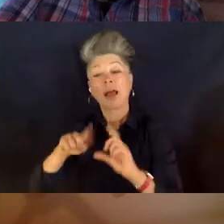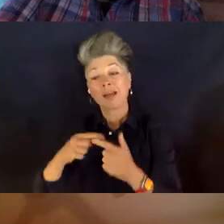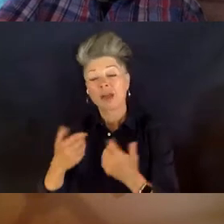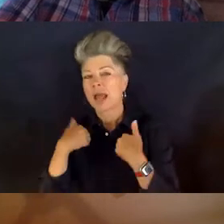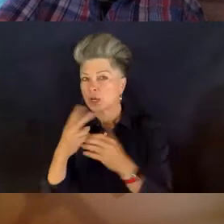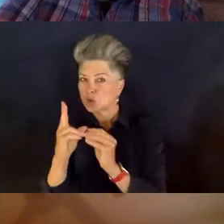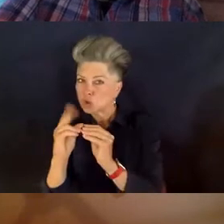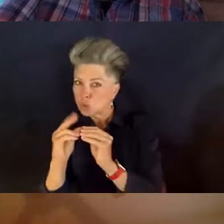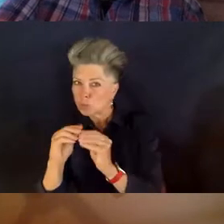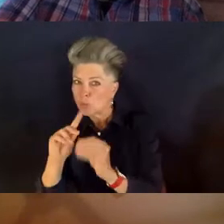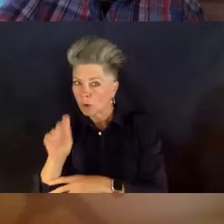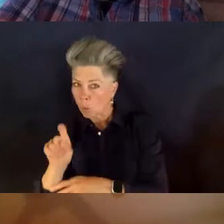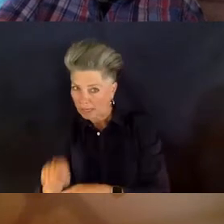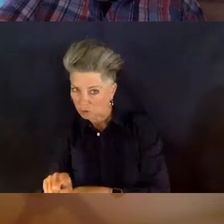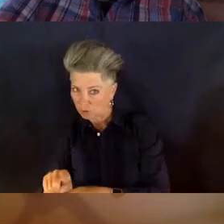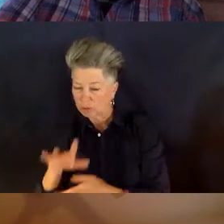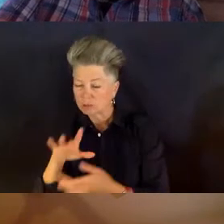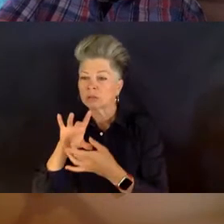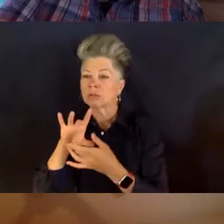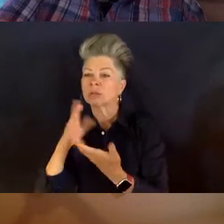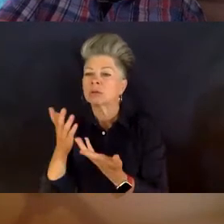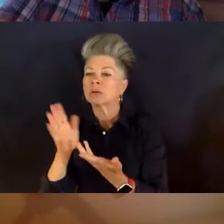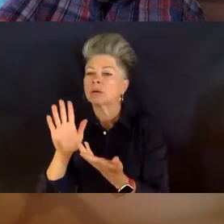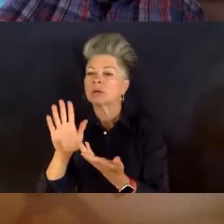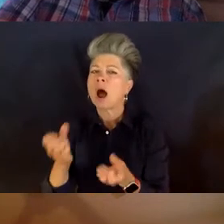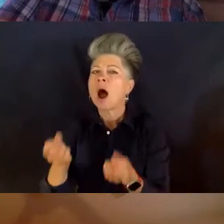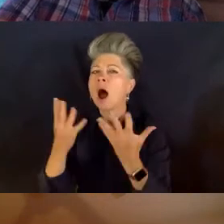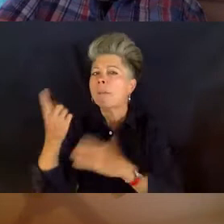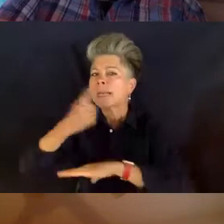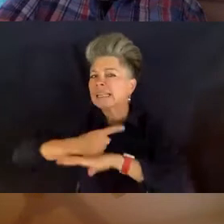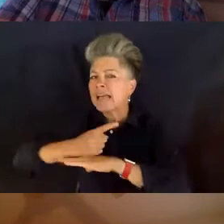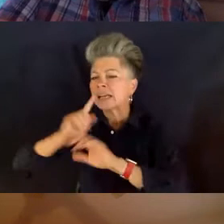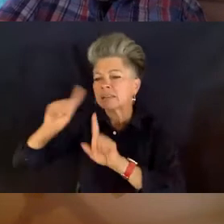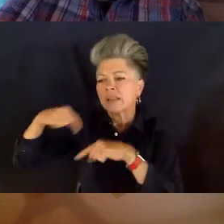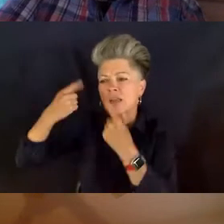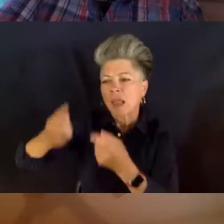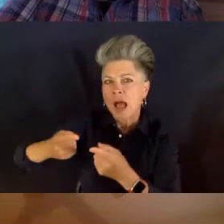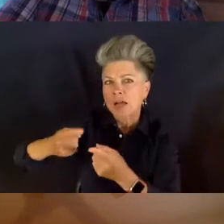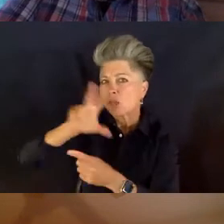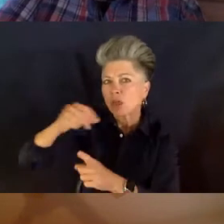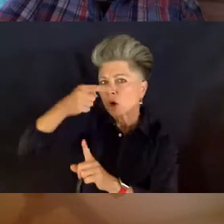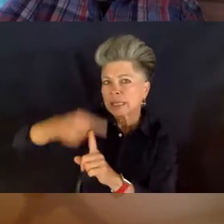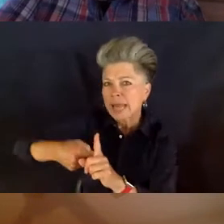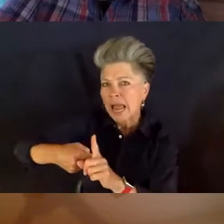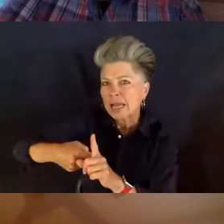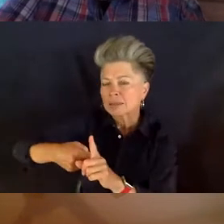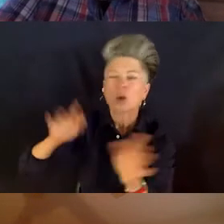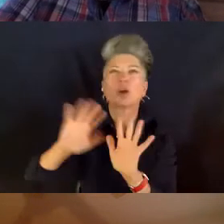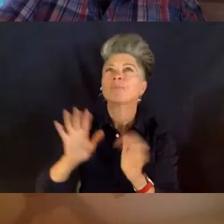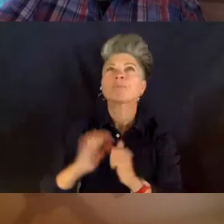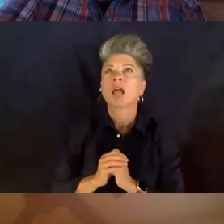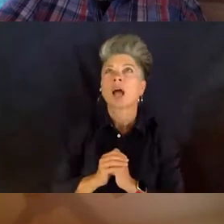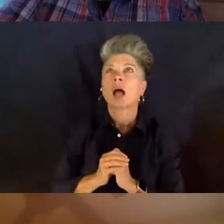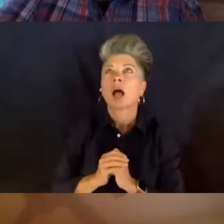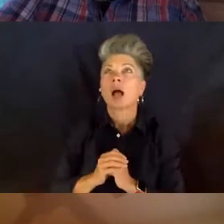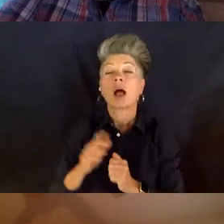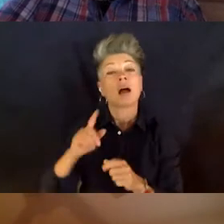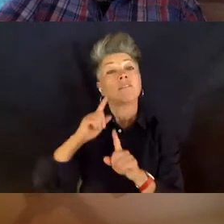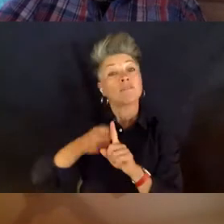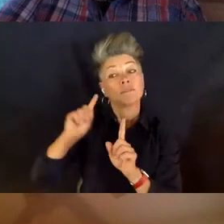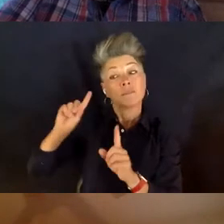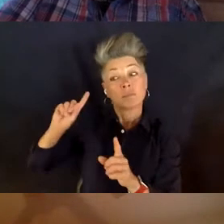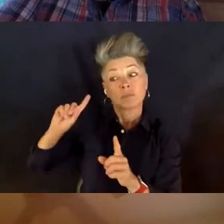were how many days out of the last 30 days how many days out of the last 30